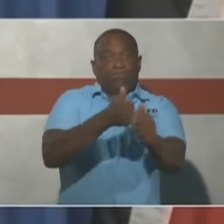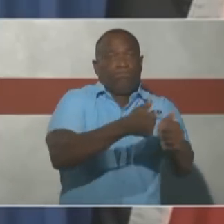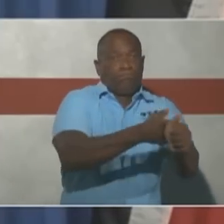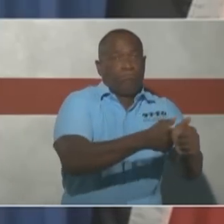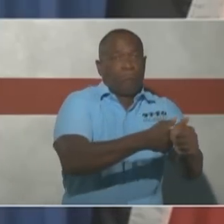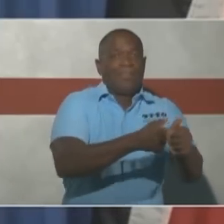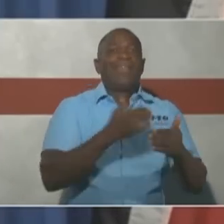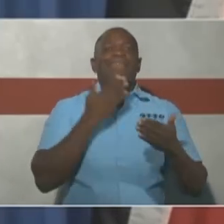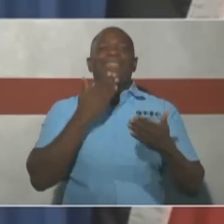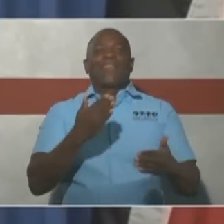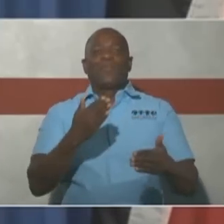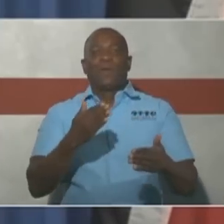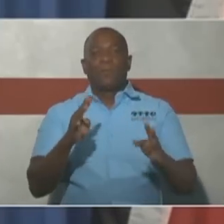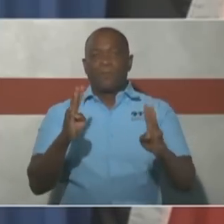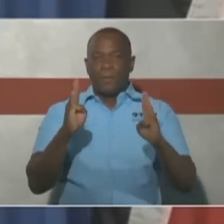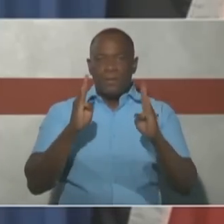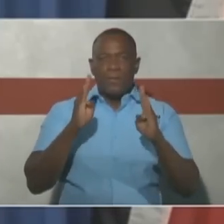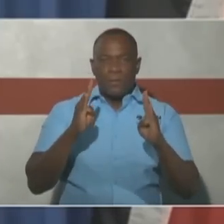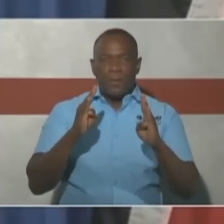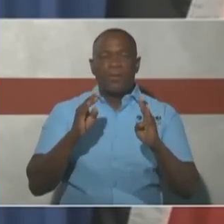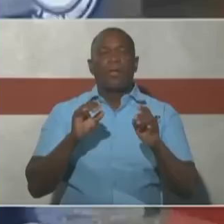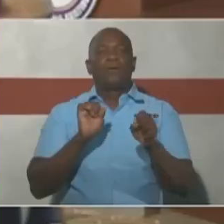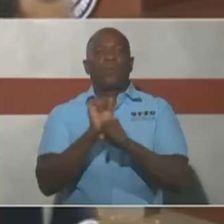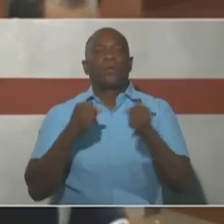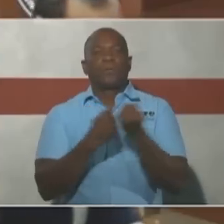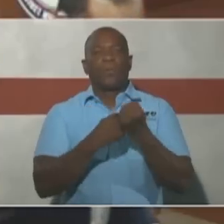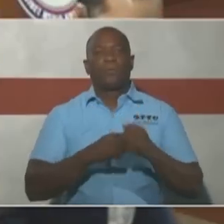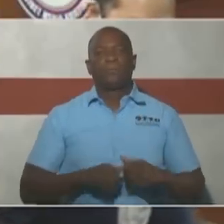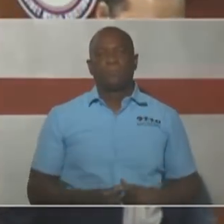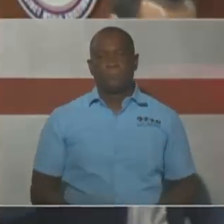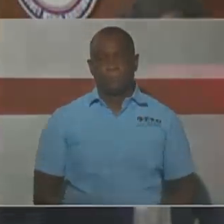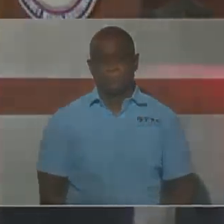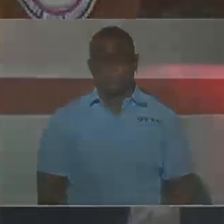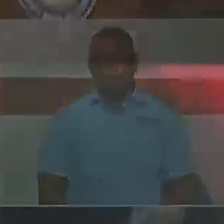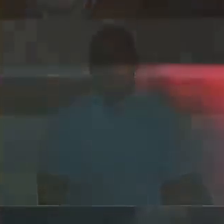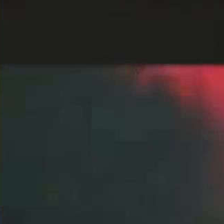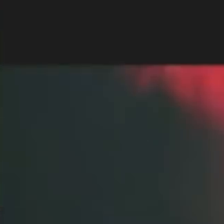So there's no question of vaccines not being available for a while. But if we do see